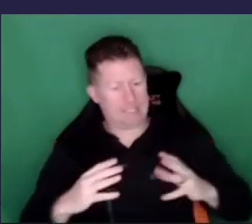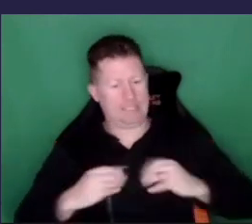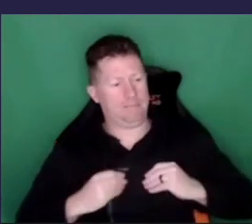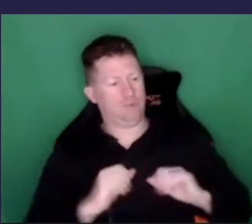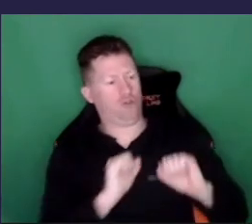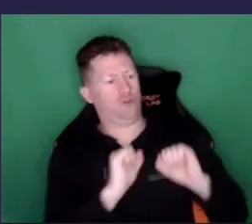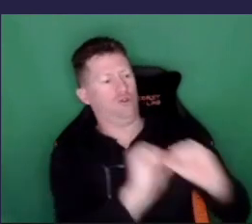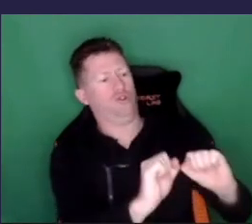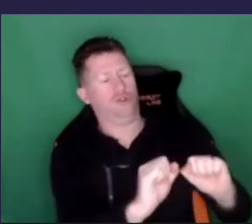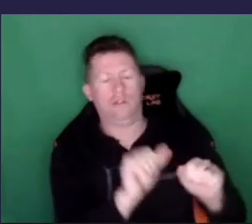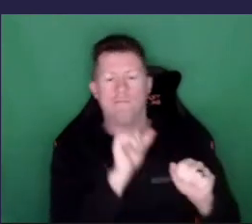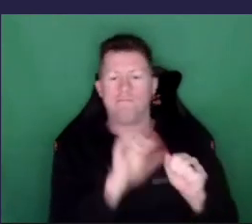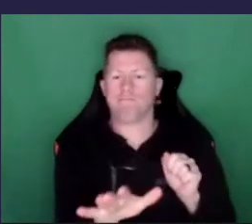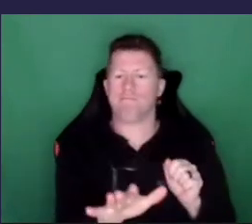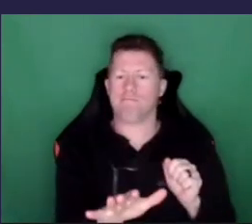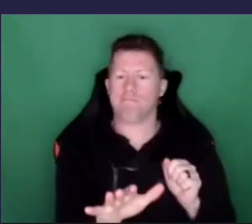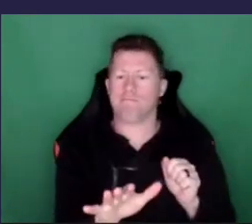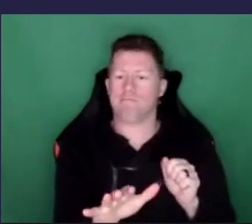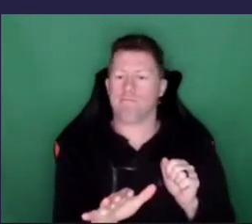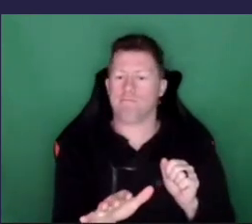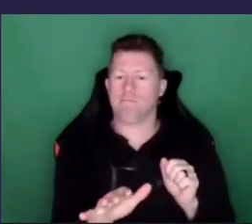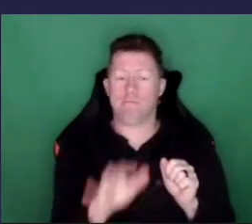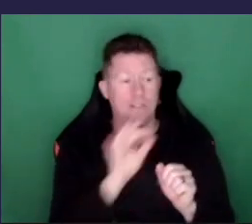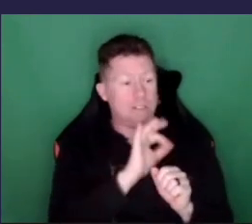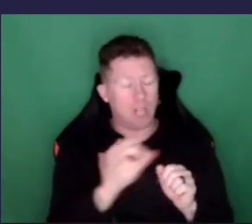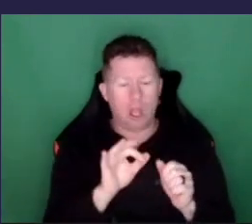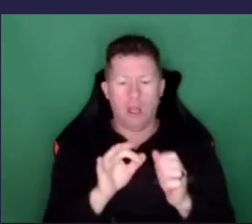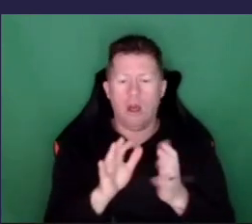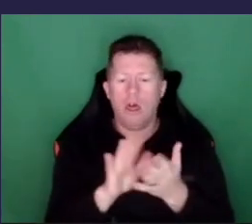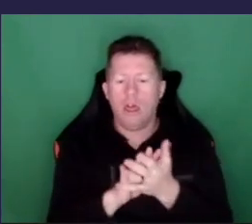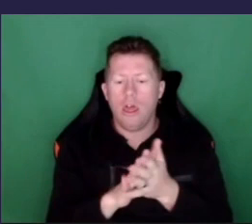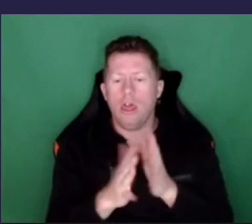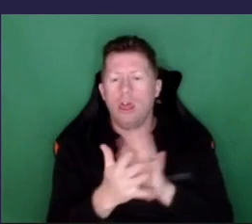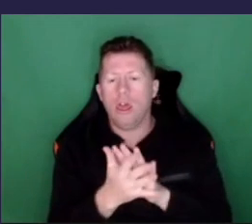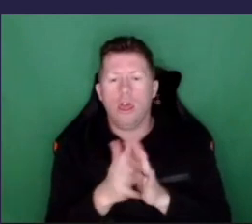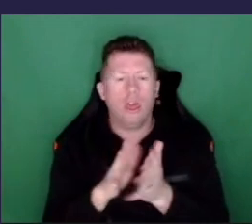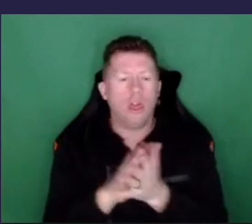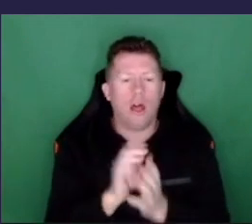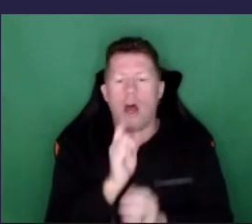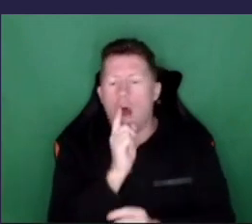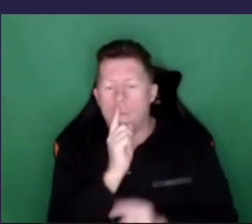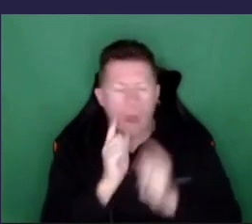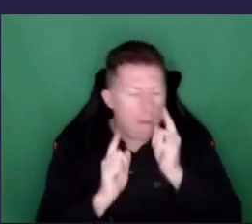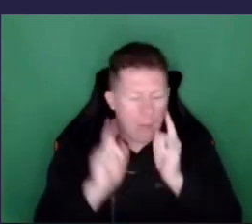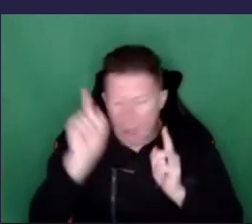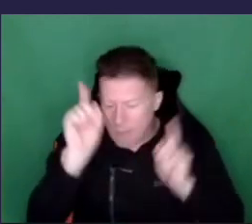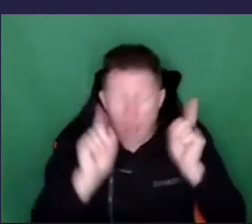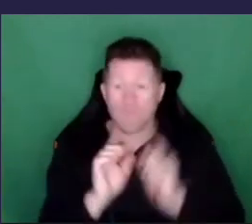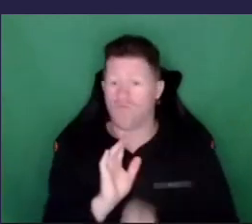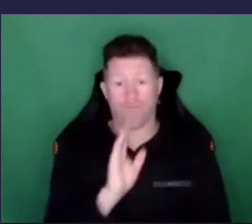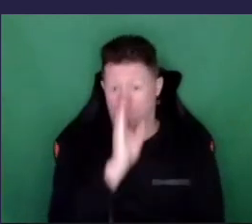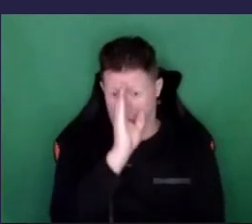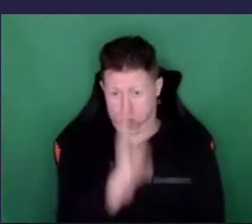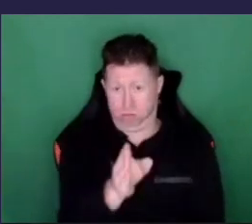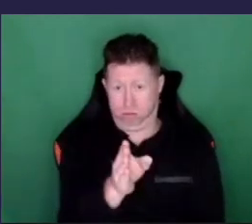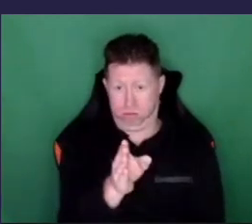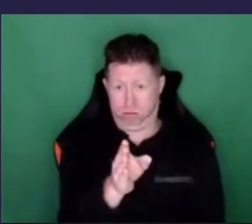has. There's no dissembling with her. She'll just tell it like it is. And